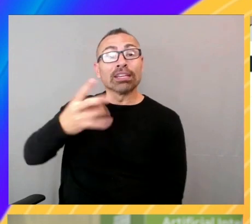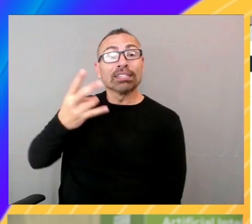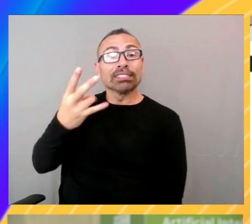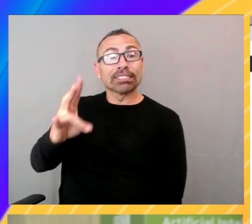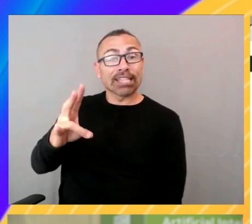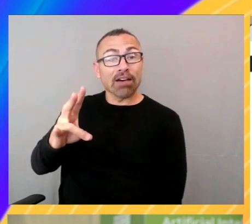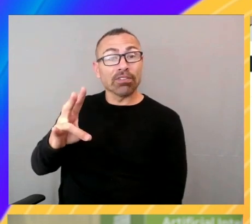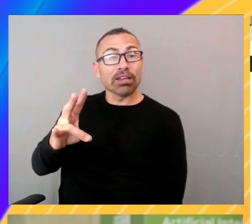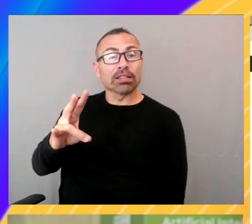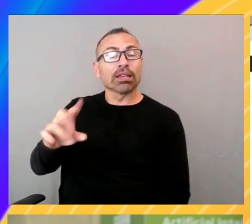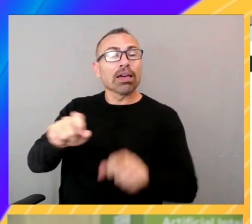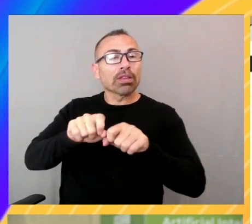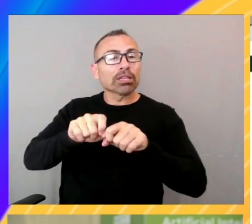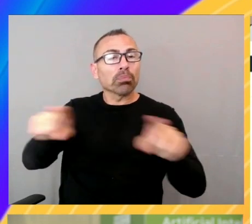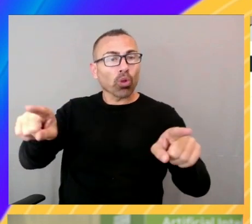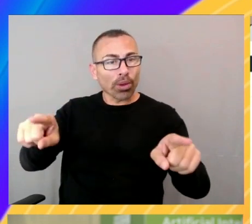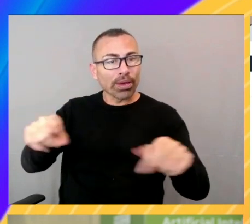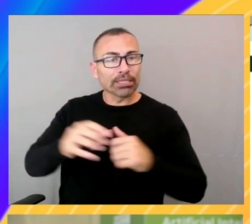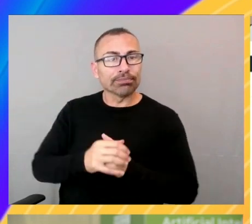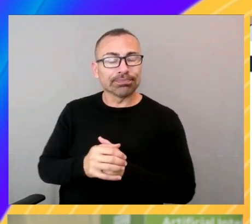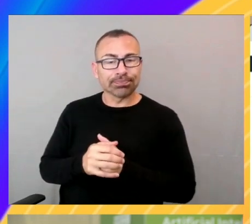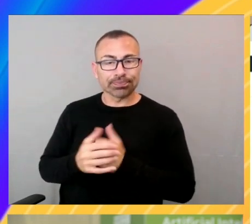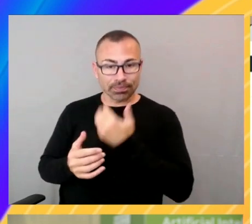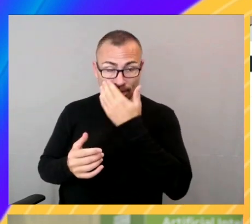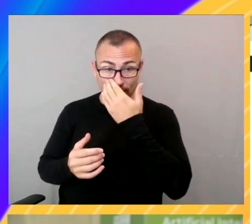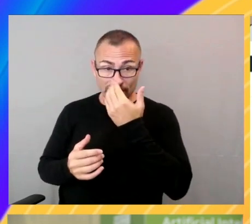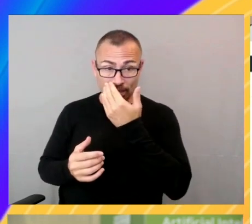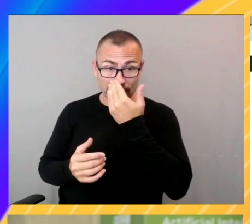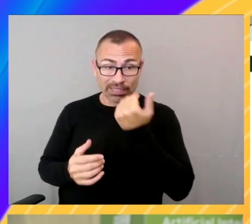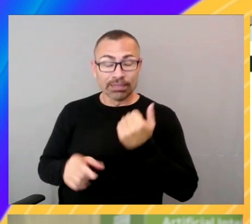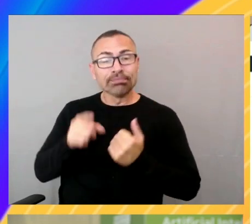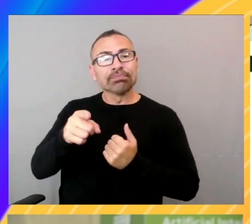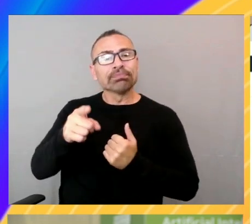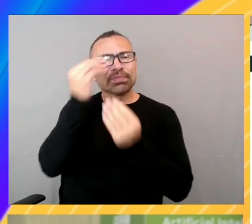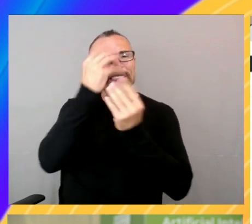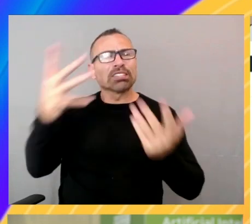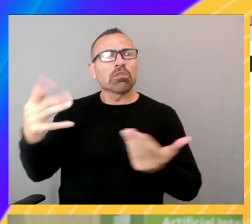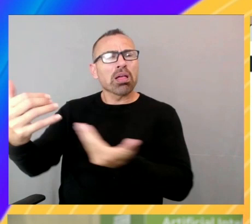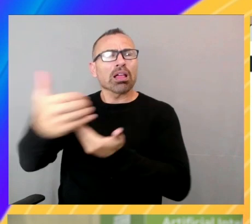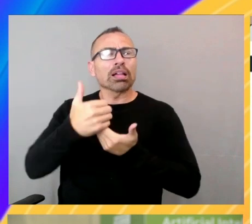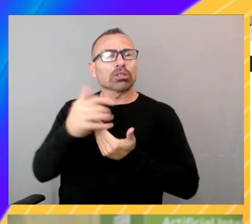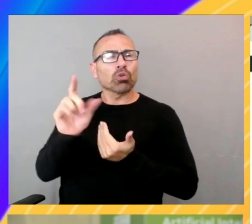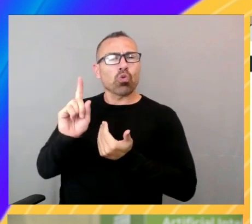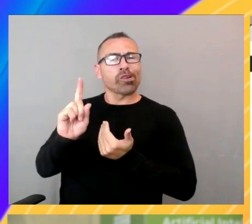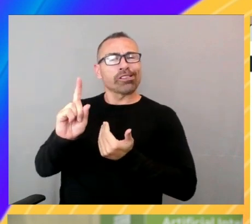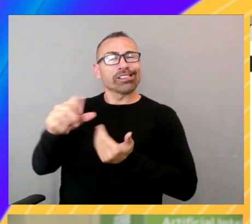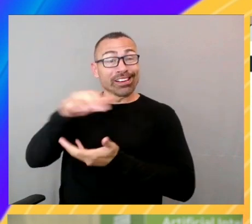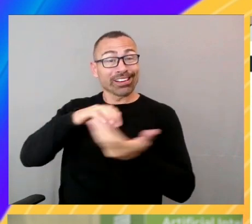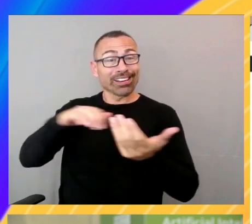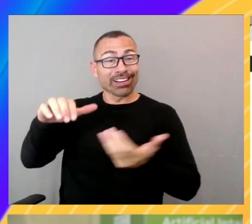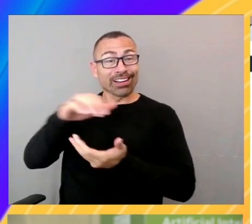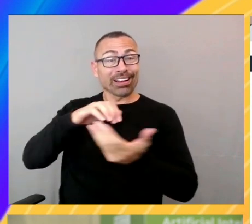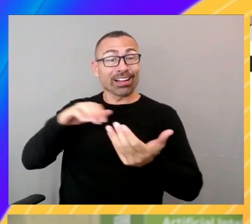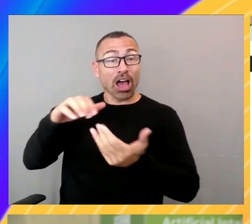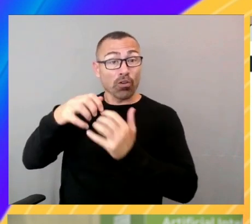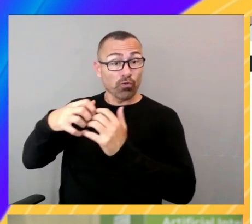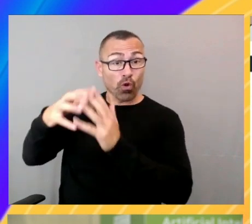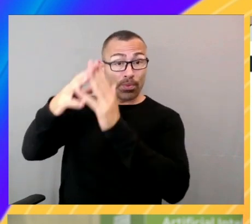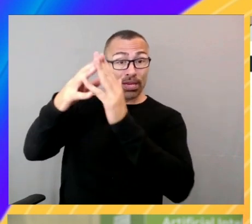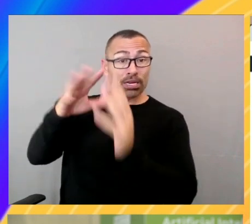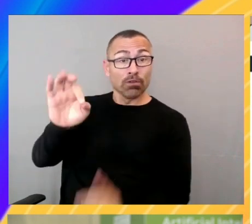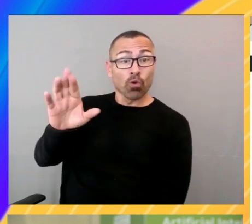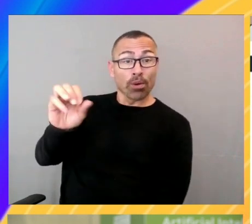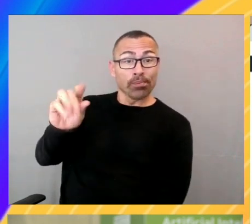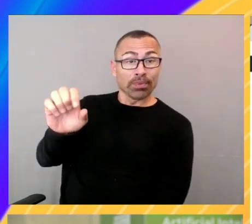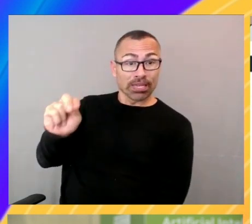from CloudFormation. And it's also look at like, knows that there's some security change. This is the data that coming